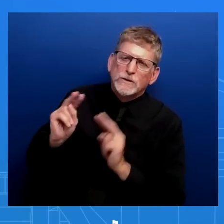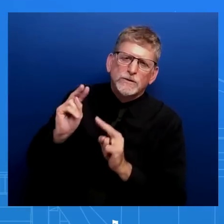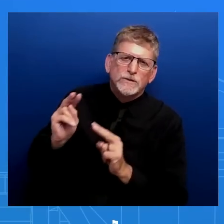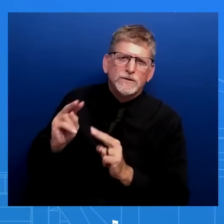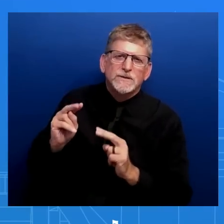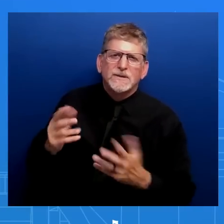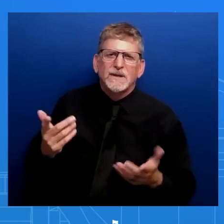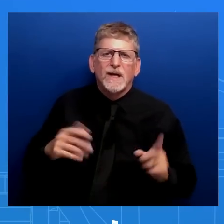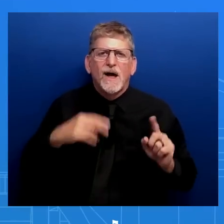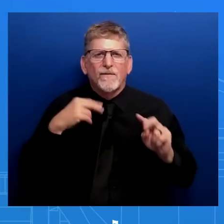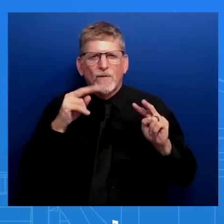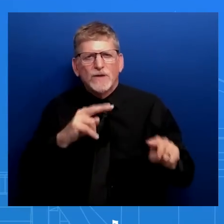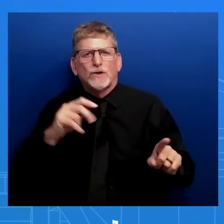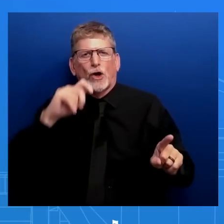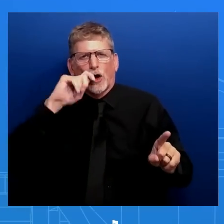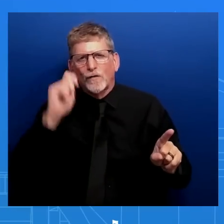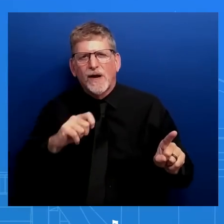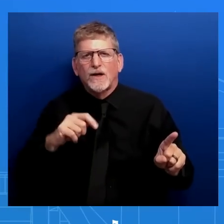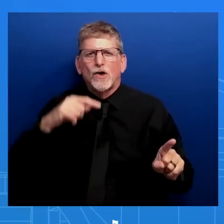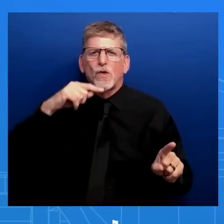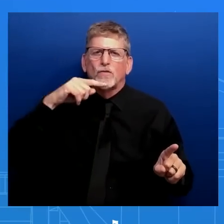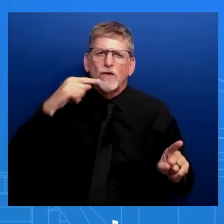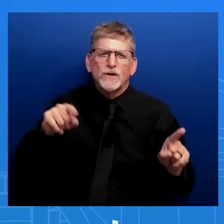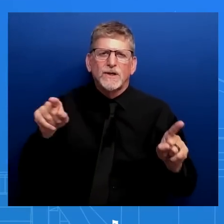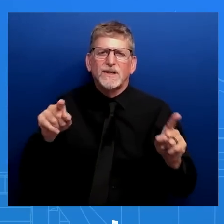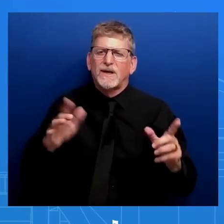quite frankly, throughout Europe. It's just too soon to know.